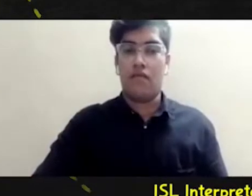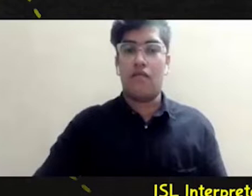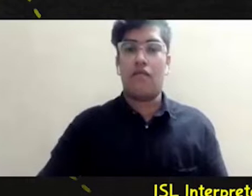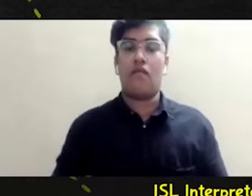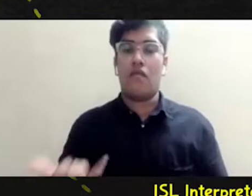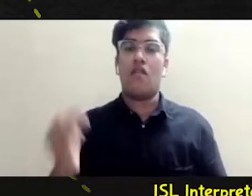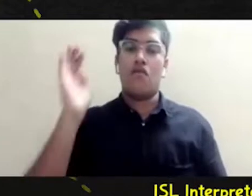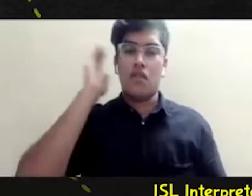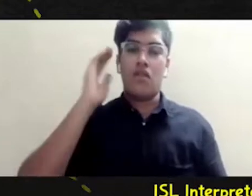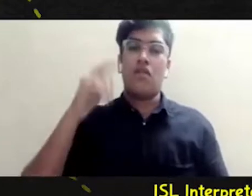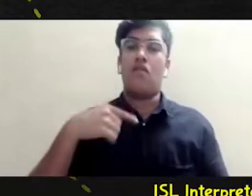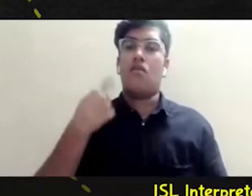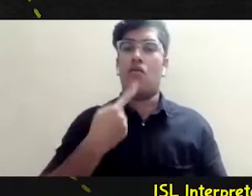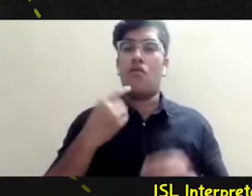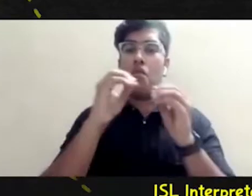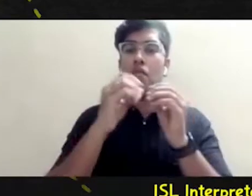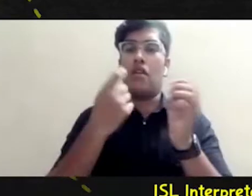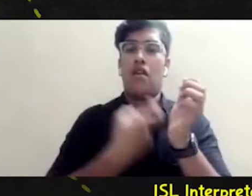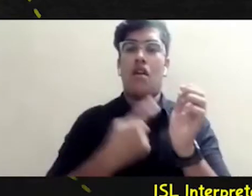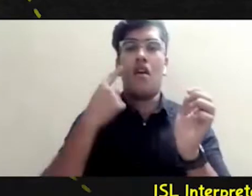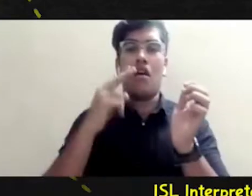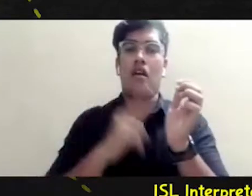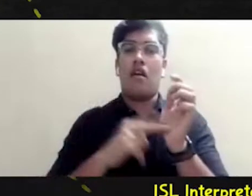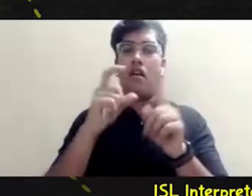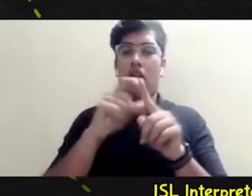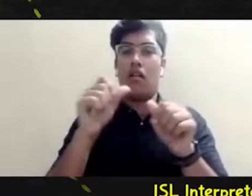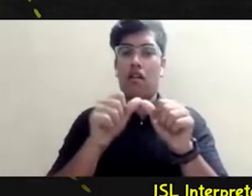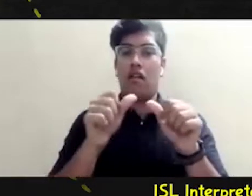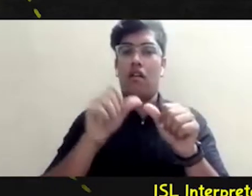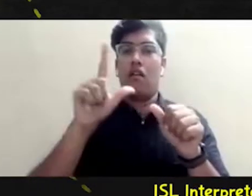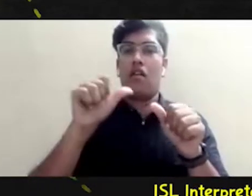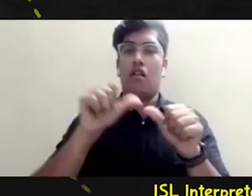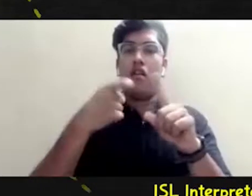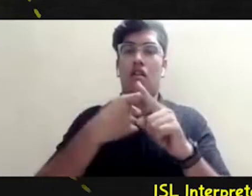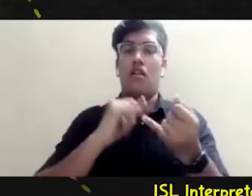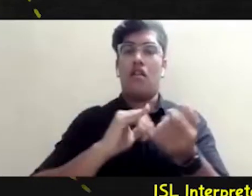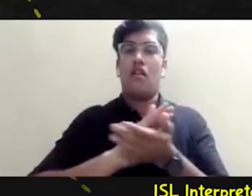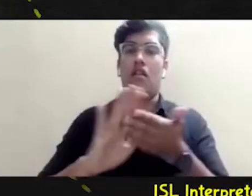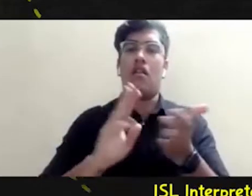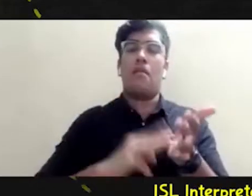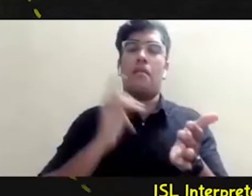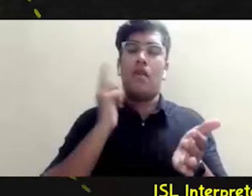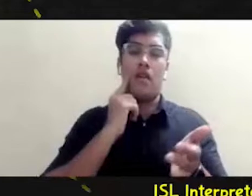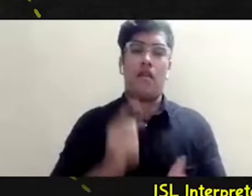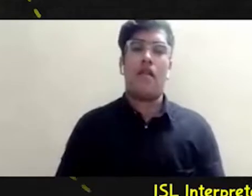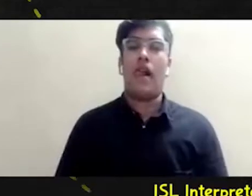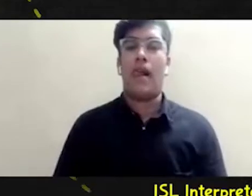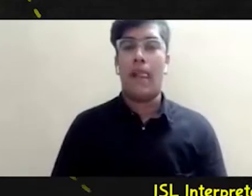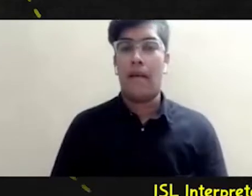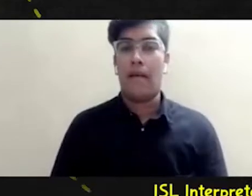out Brenda and connect what you are trying to say also. So Brenda,